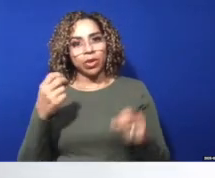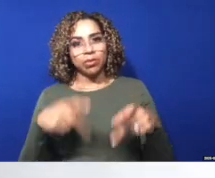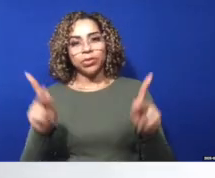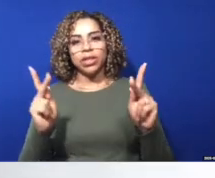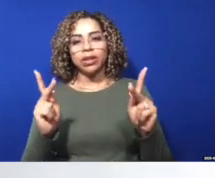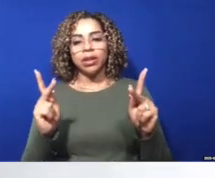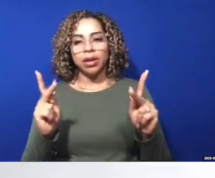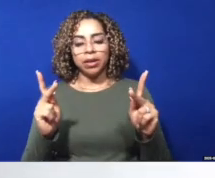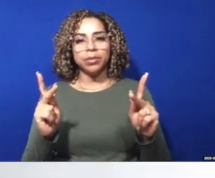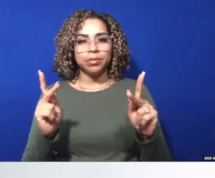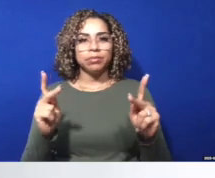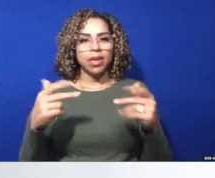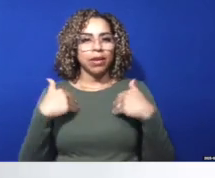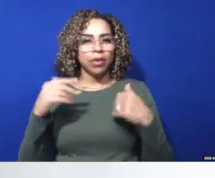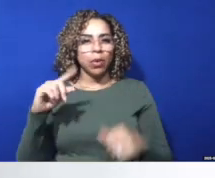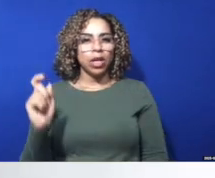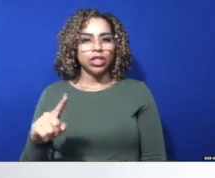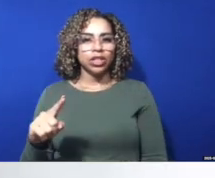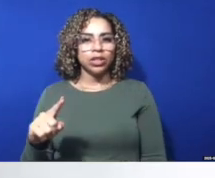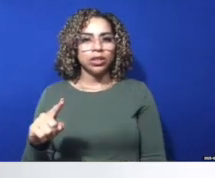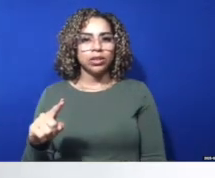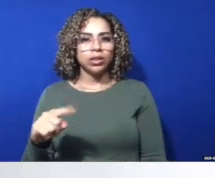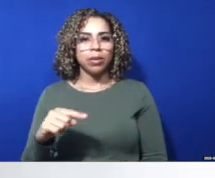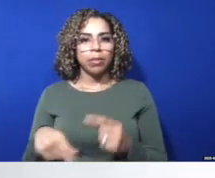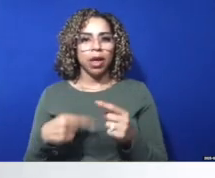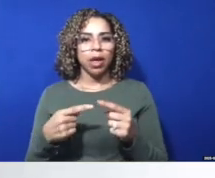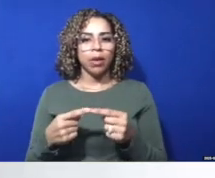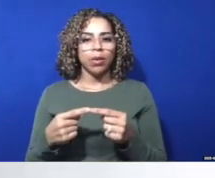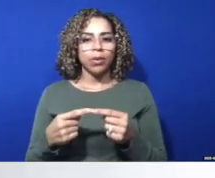I have a question about the